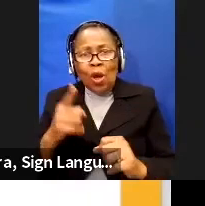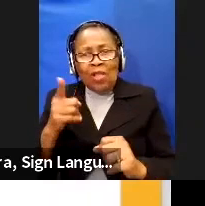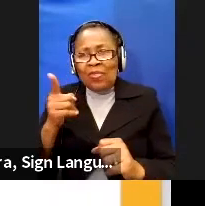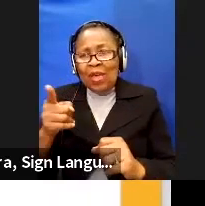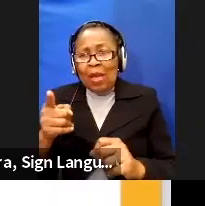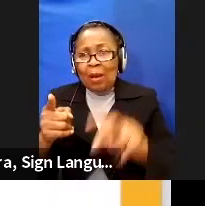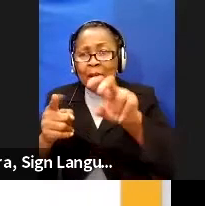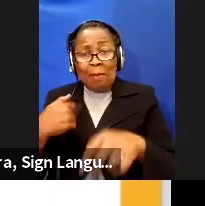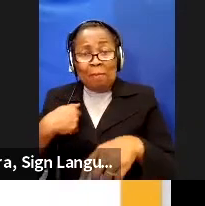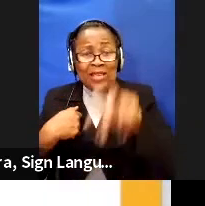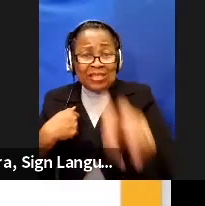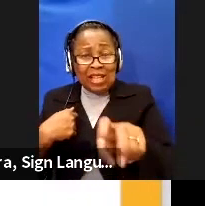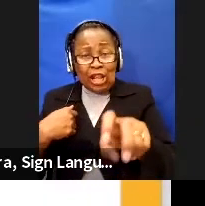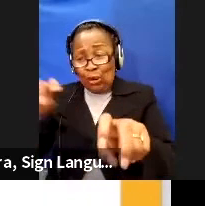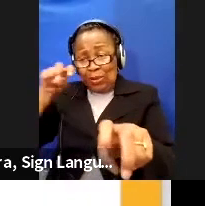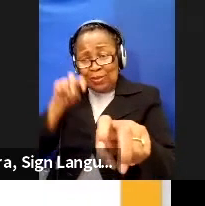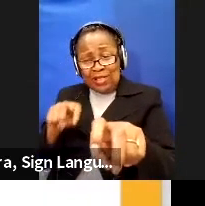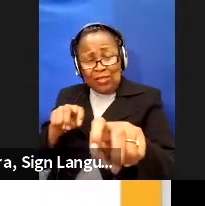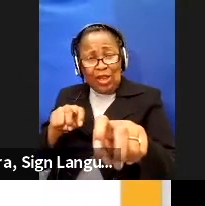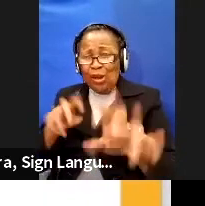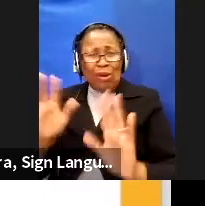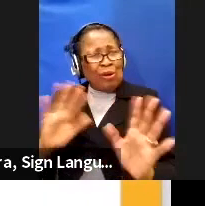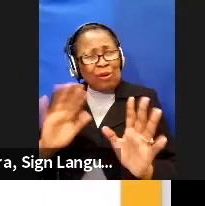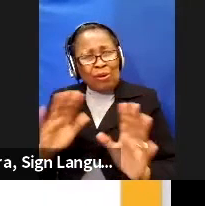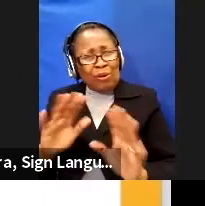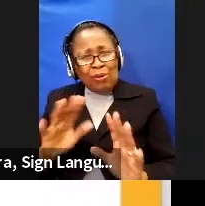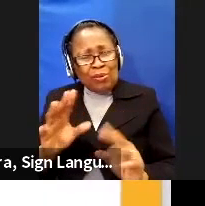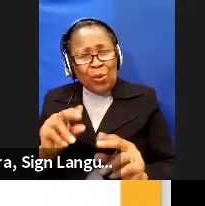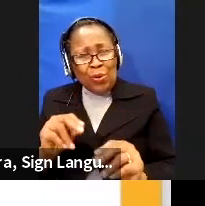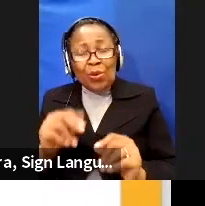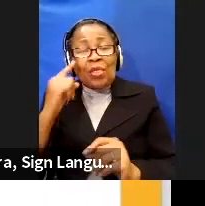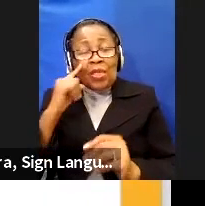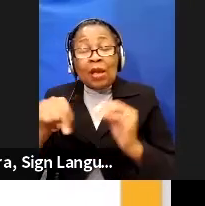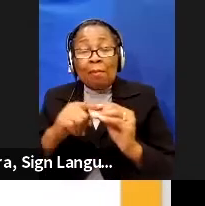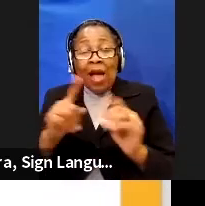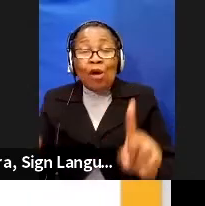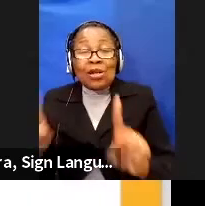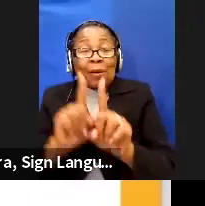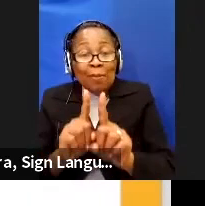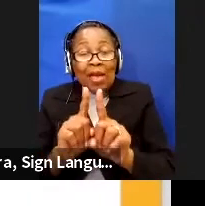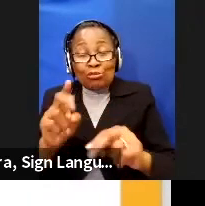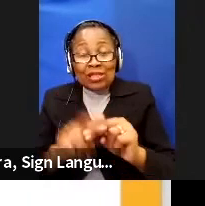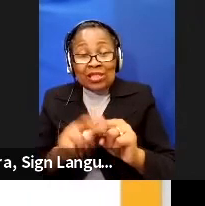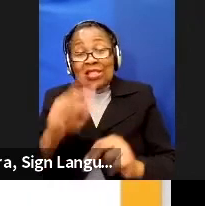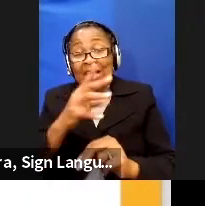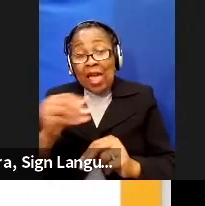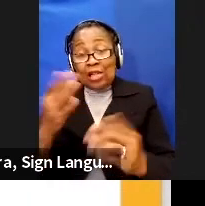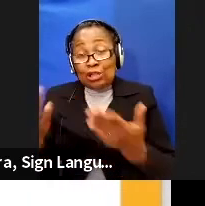10 rows behind me. Think about companion seats. Also think about things like service animals.